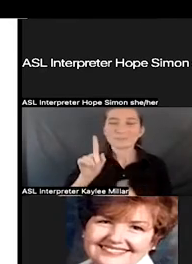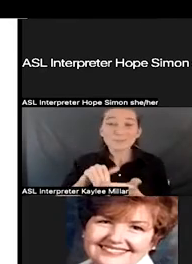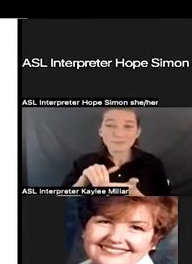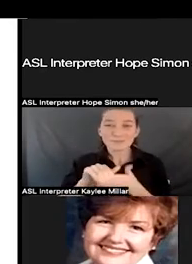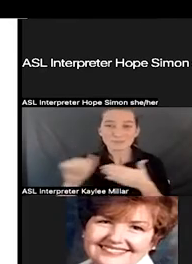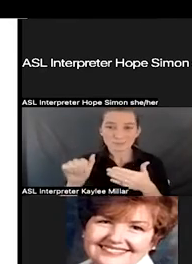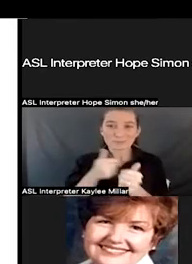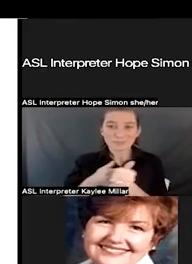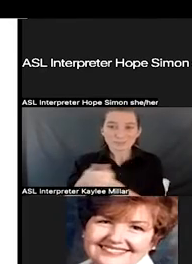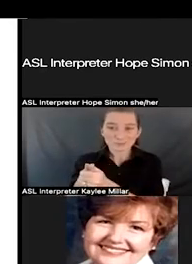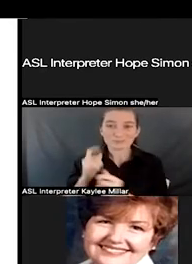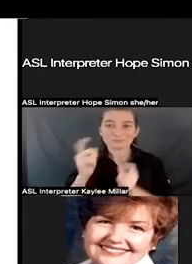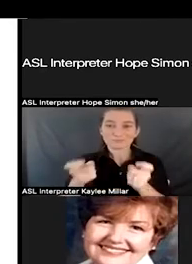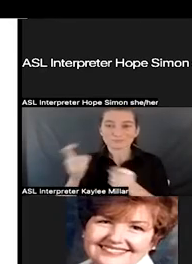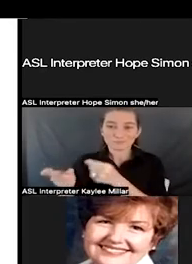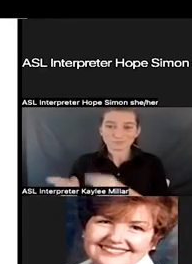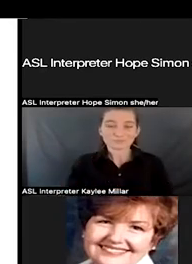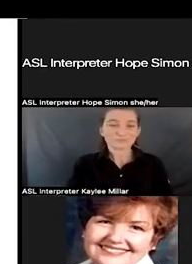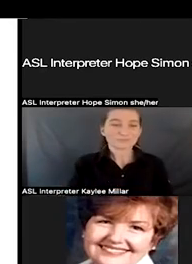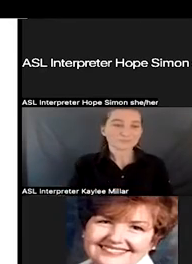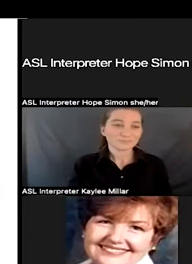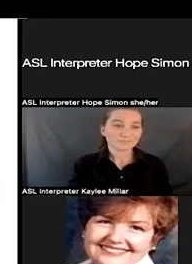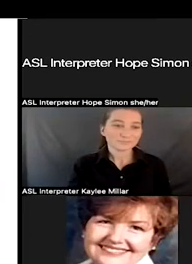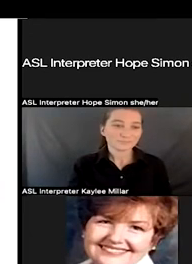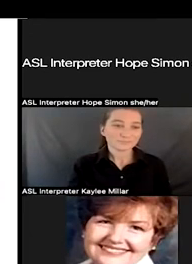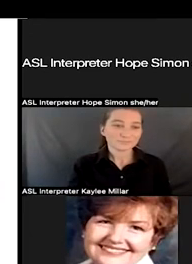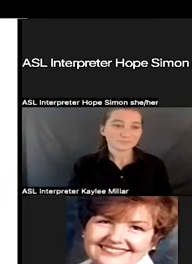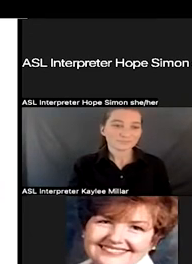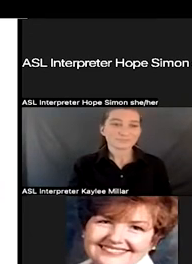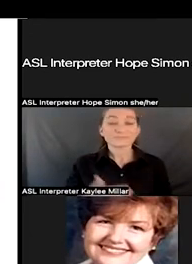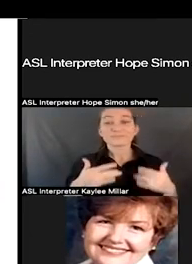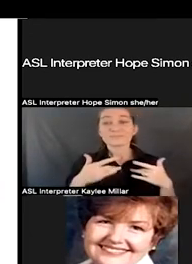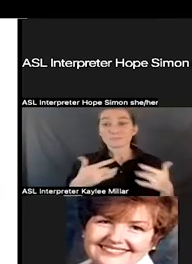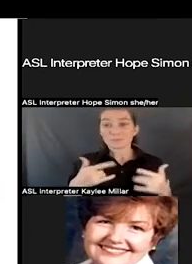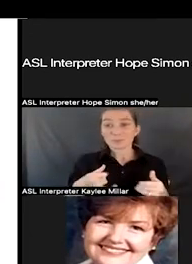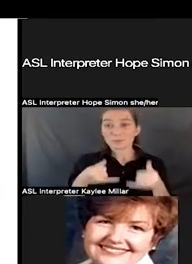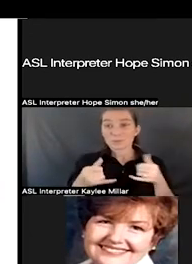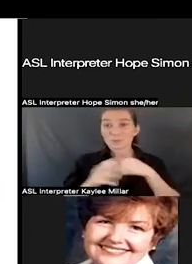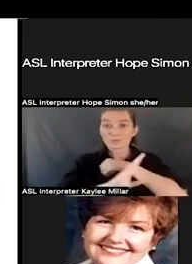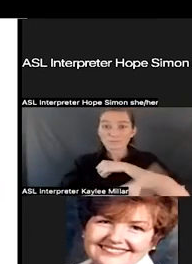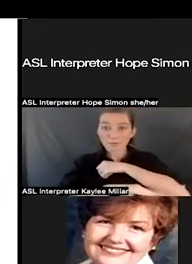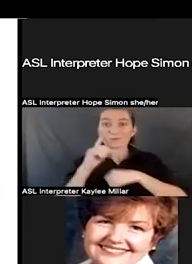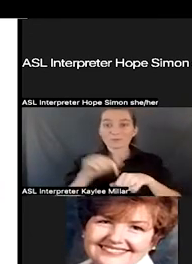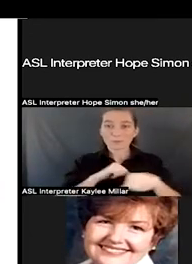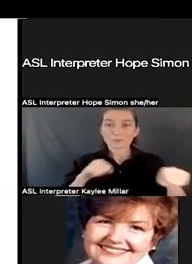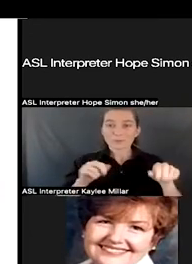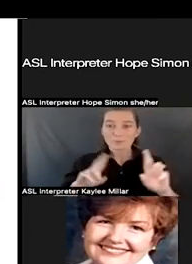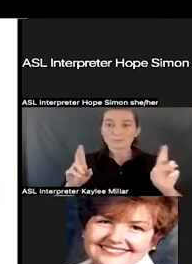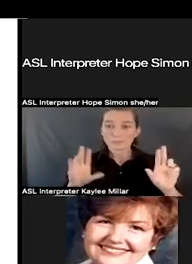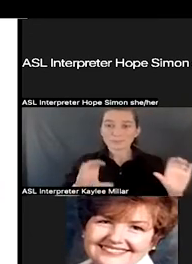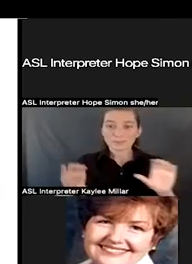the fall for earthquake mitigation and education activities. We provide a set